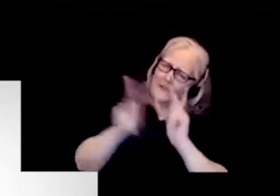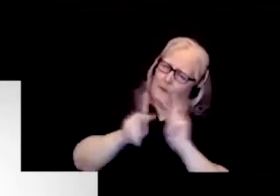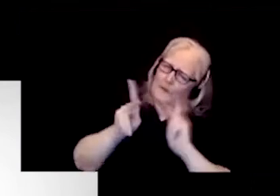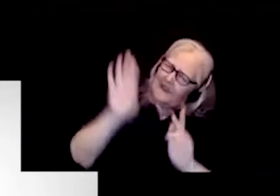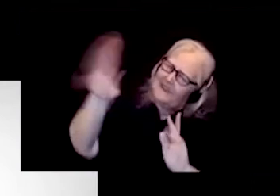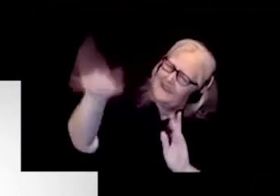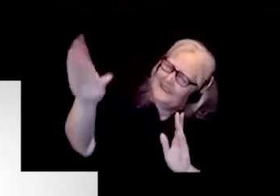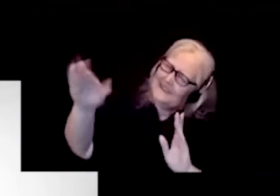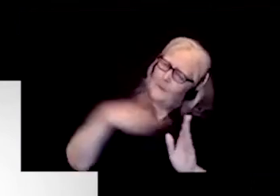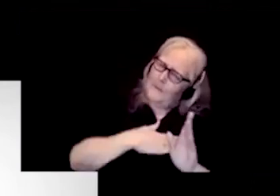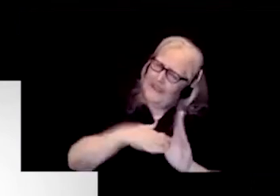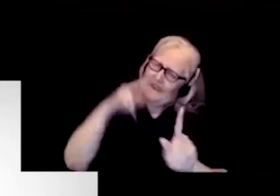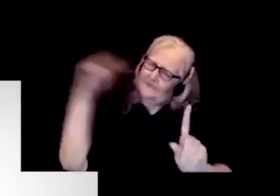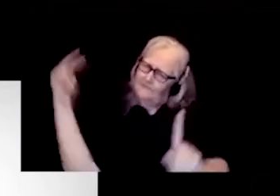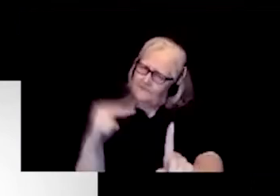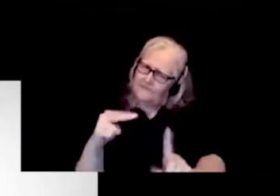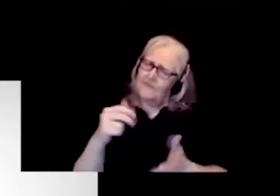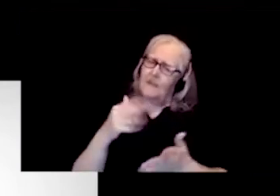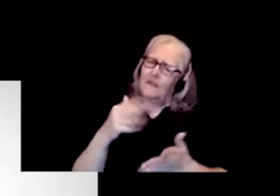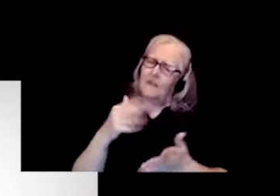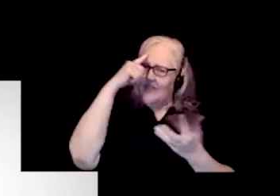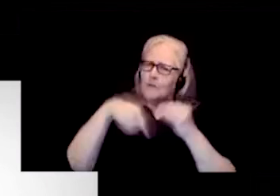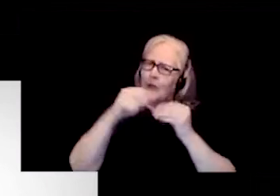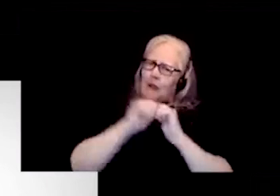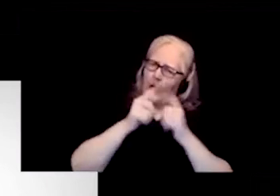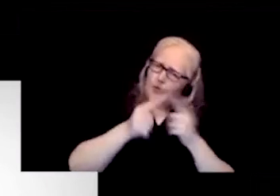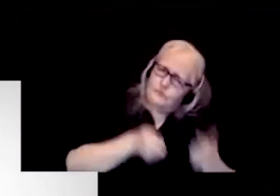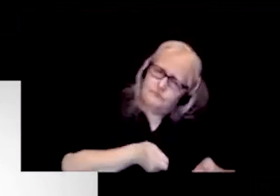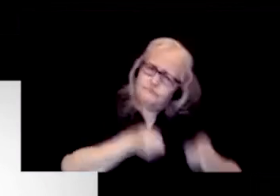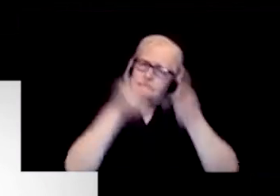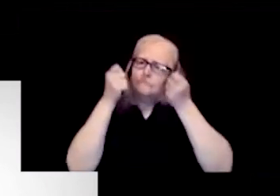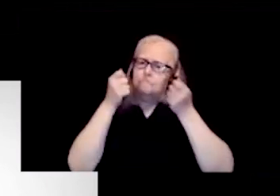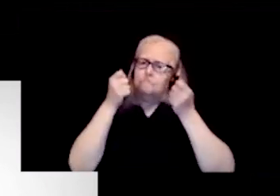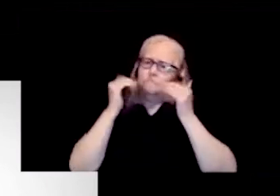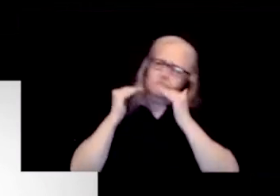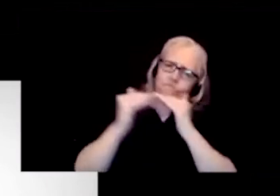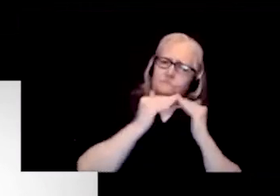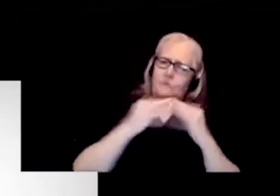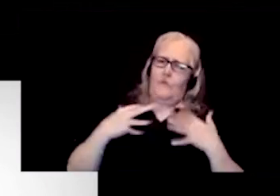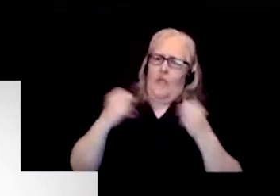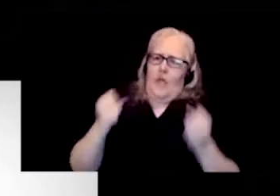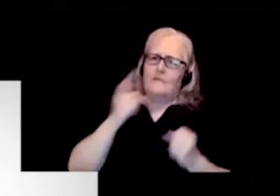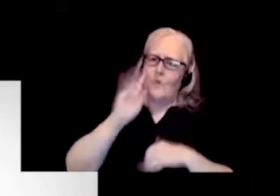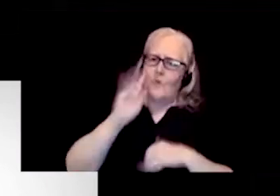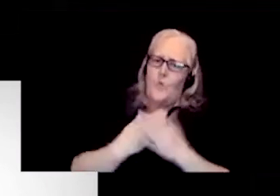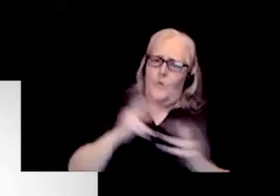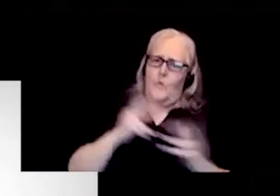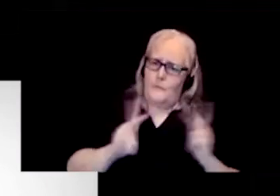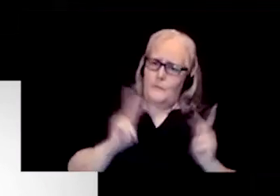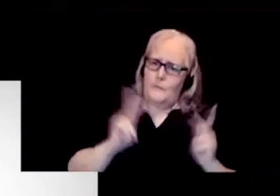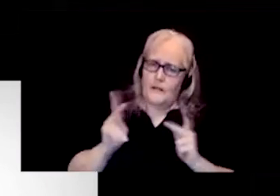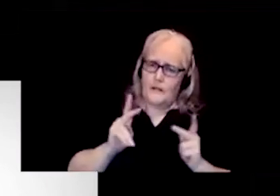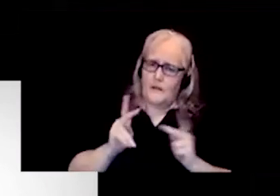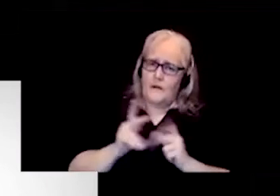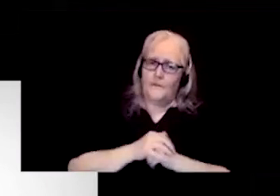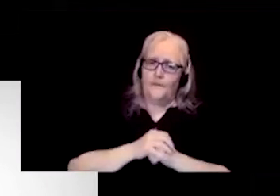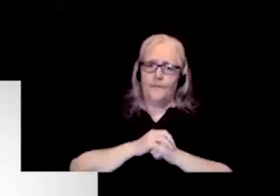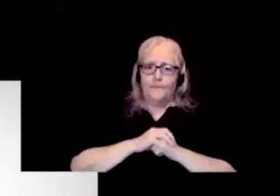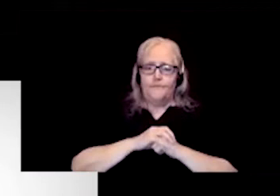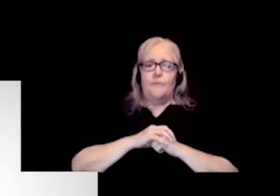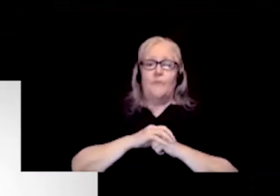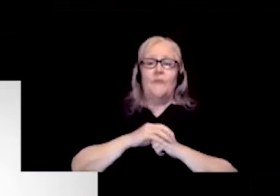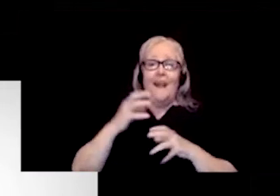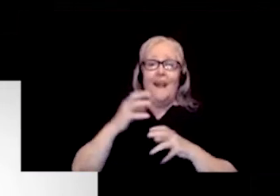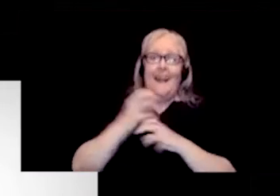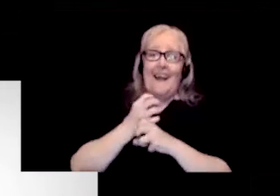would uplift the general welfare of all population groups. That was a short-earned victory